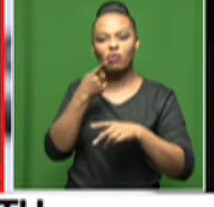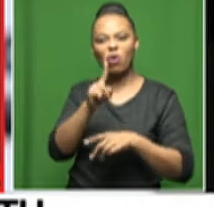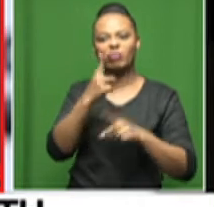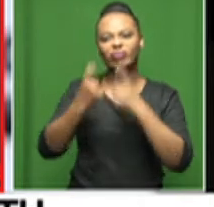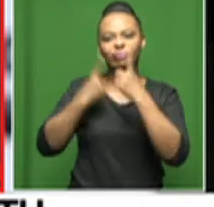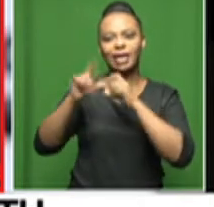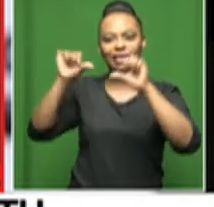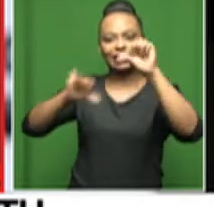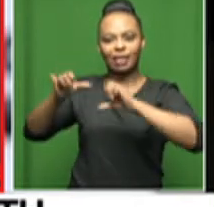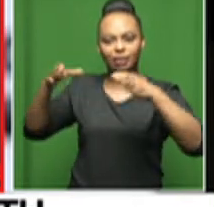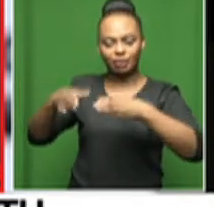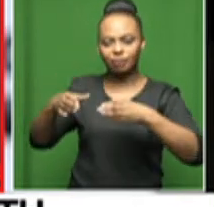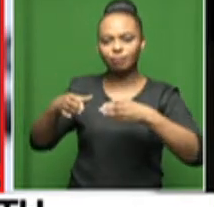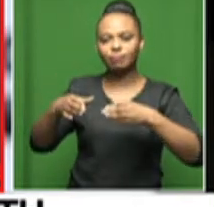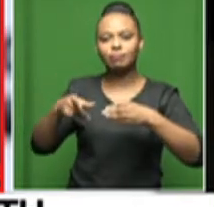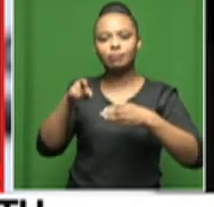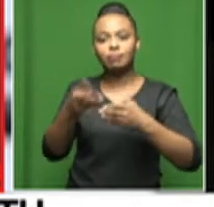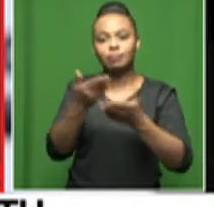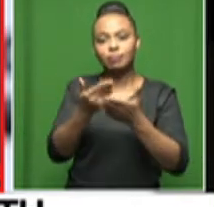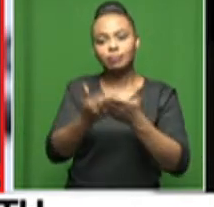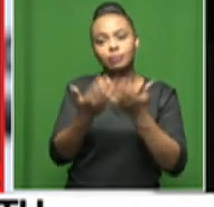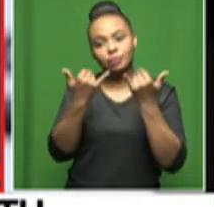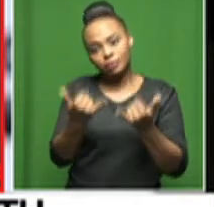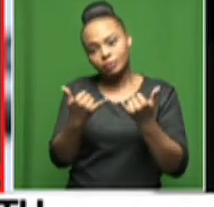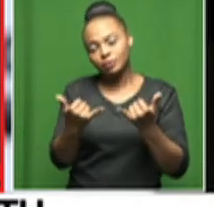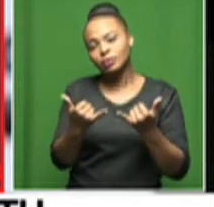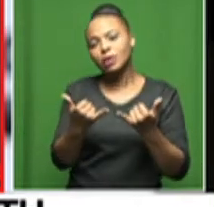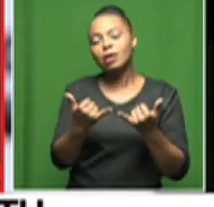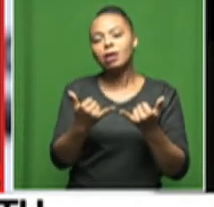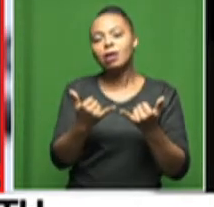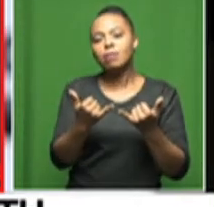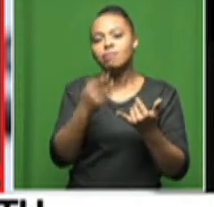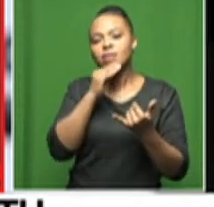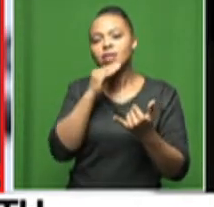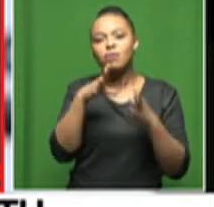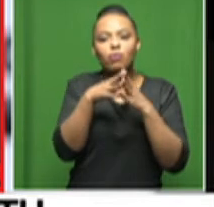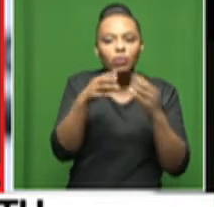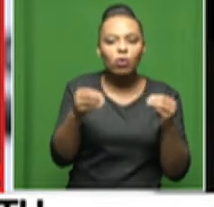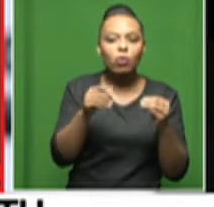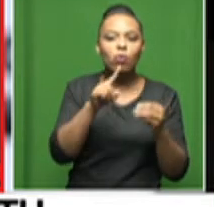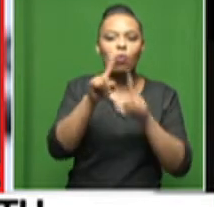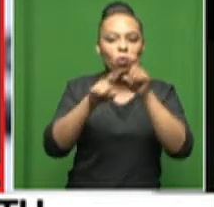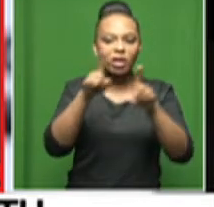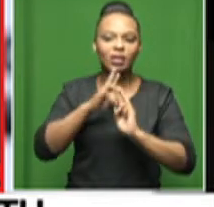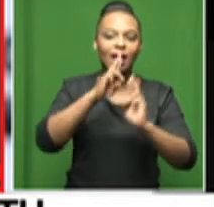free to do so. And at this point, if we are not able to complete all the questions, they will